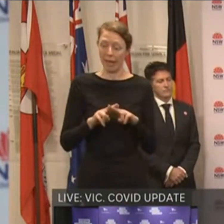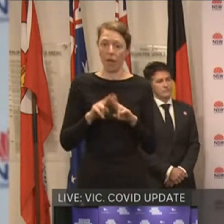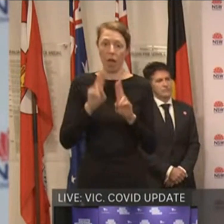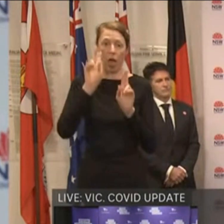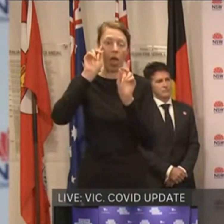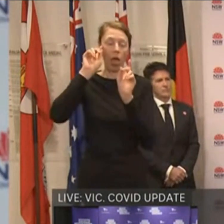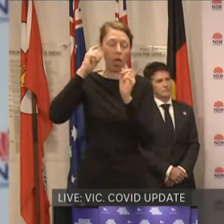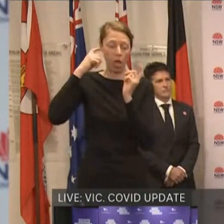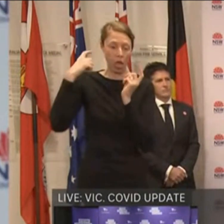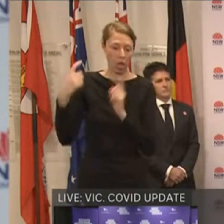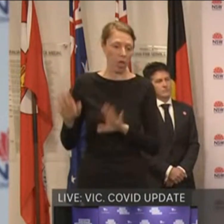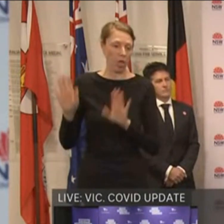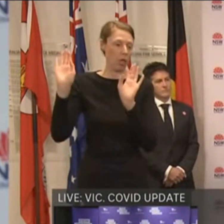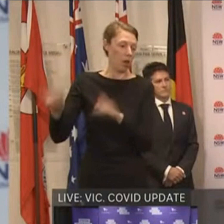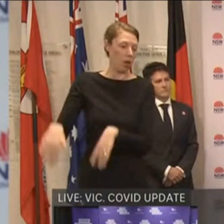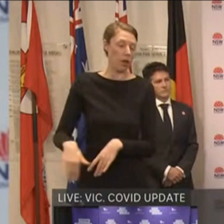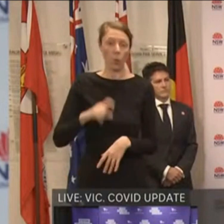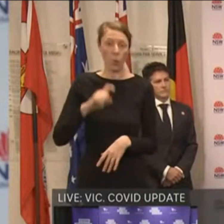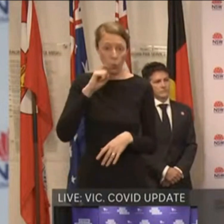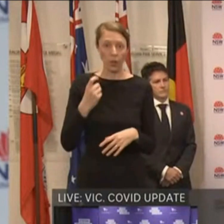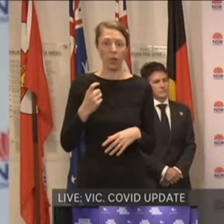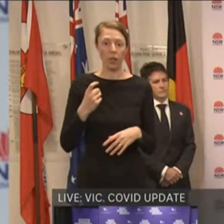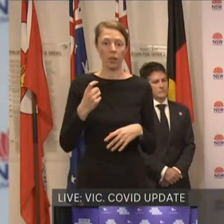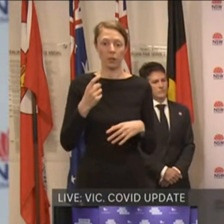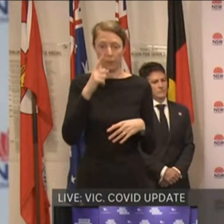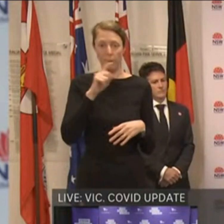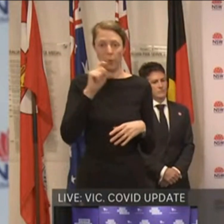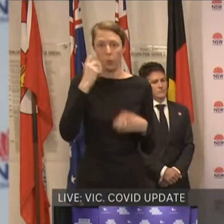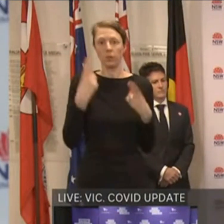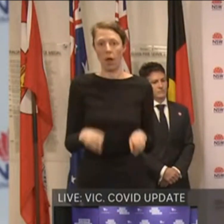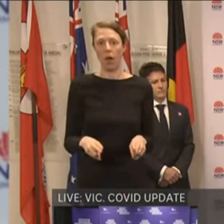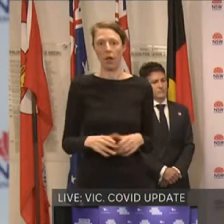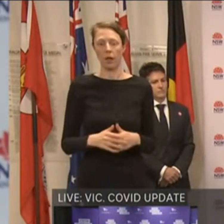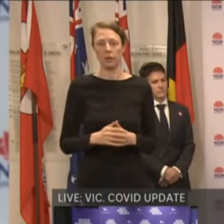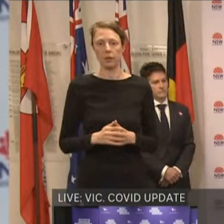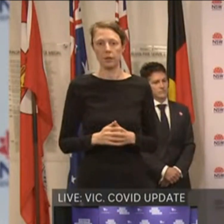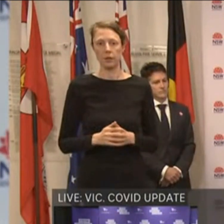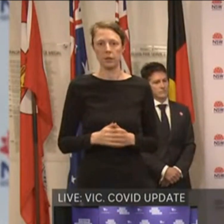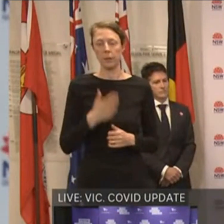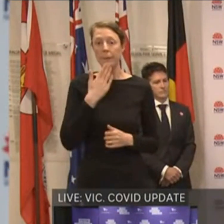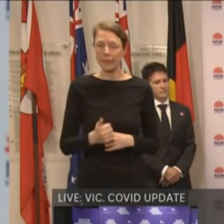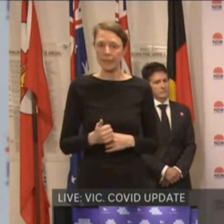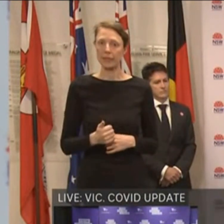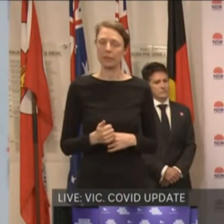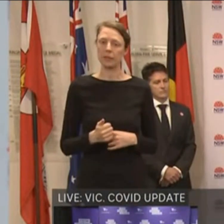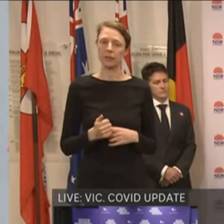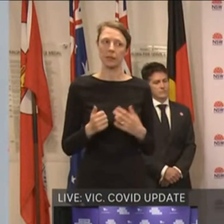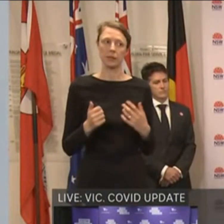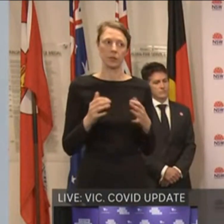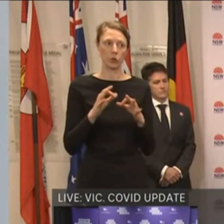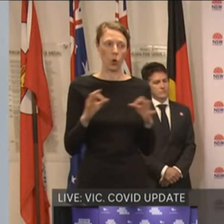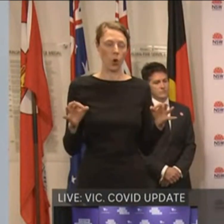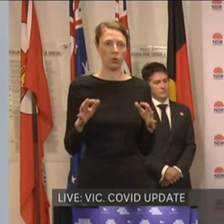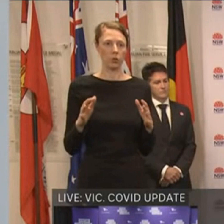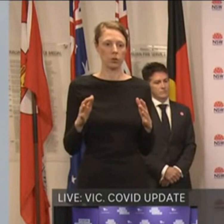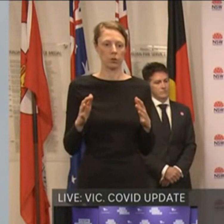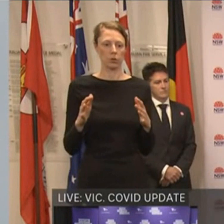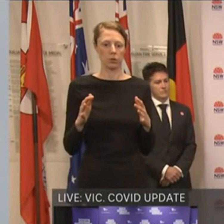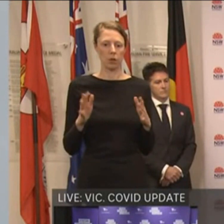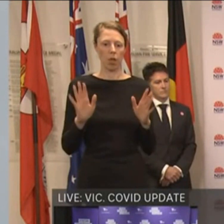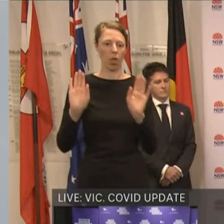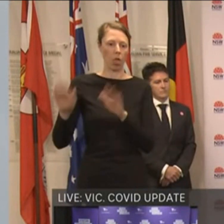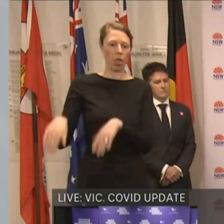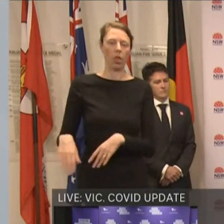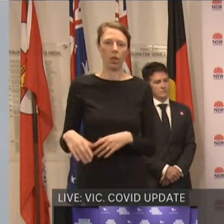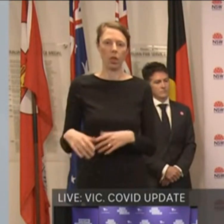on our guard and assuming everybody in and around us has the virus. Any instances of Victorians quarantining Northern New South